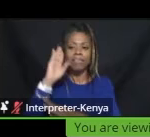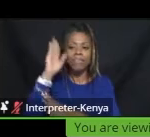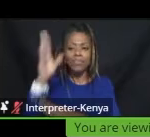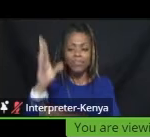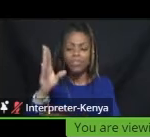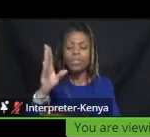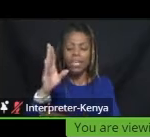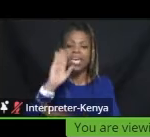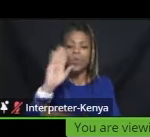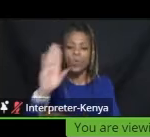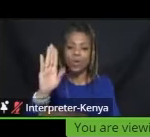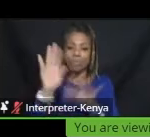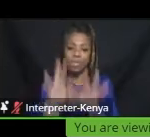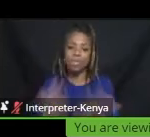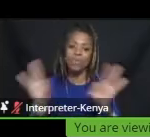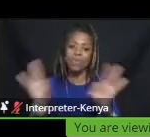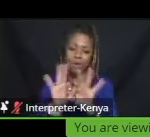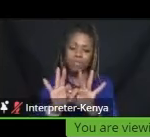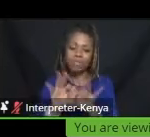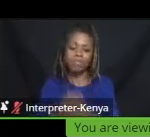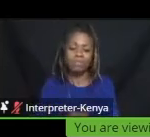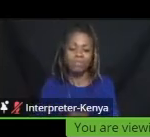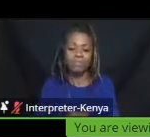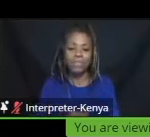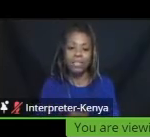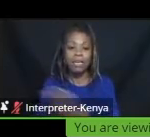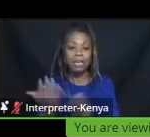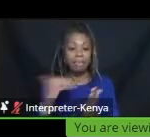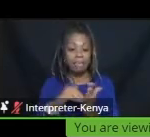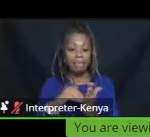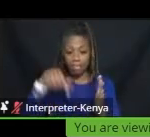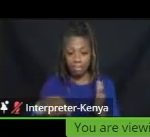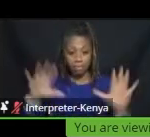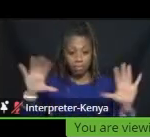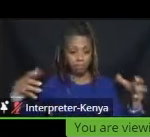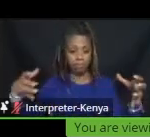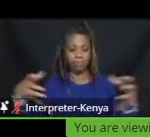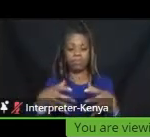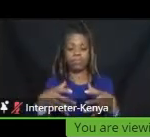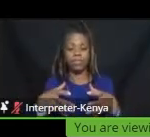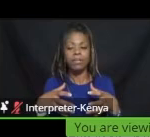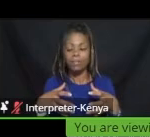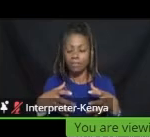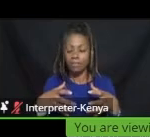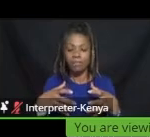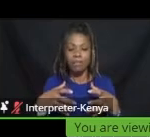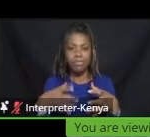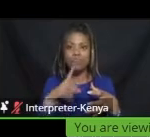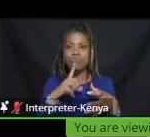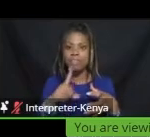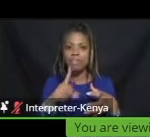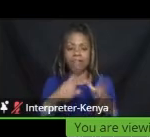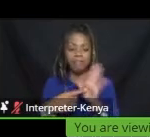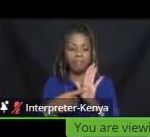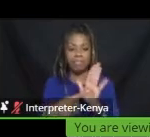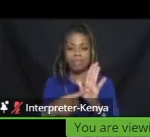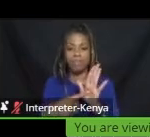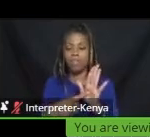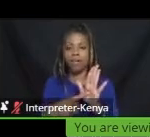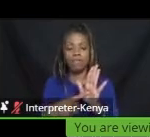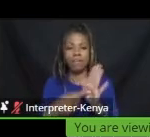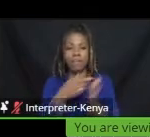group. This coalition has shown again and again how important and powerful it is to bring together all of these